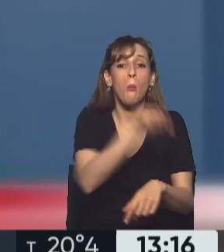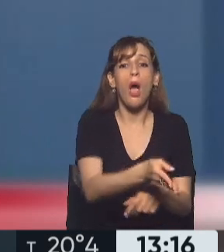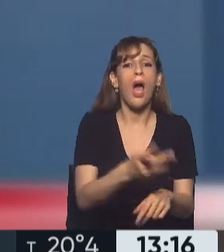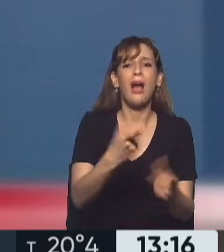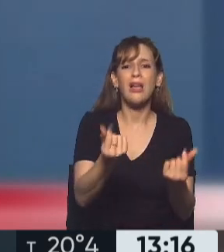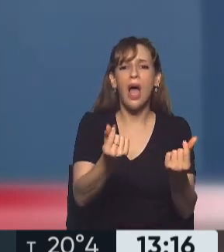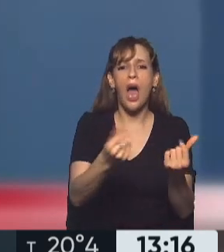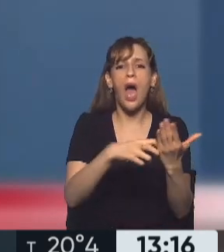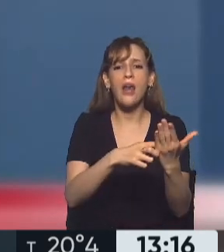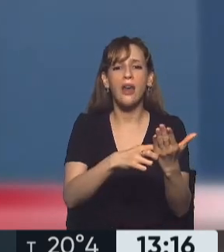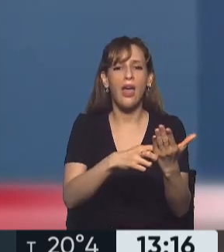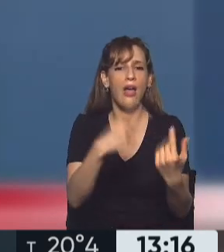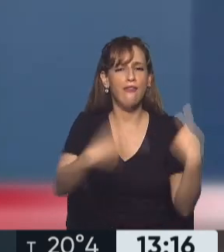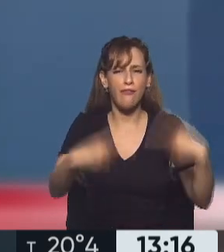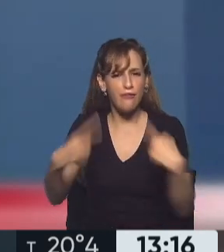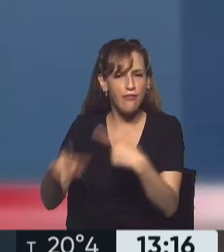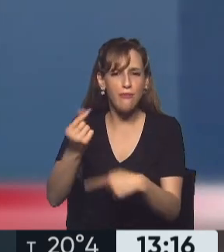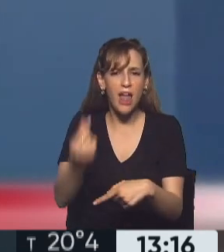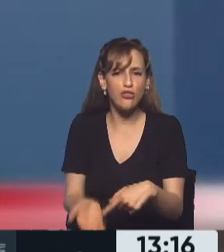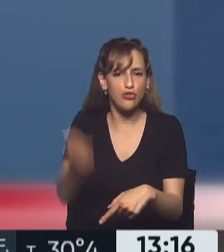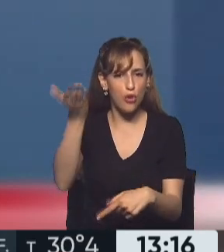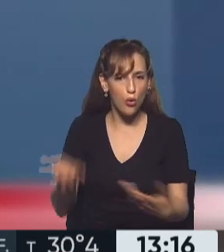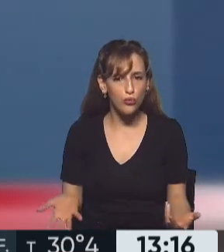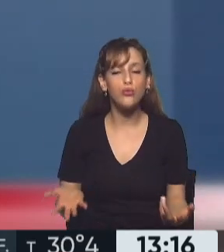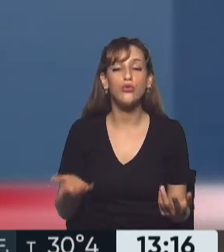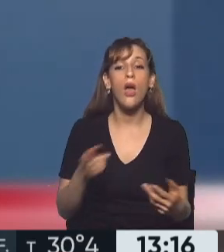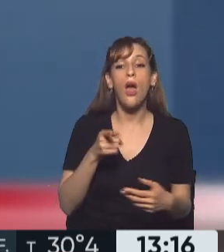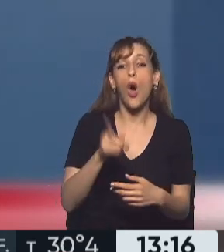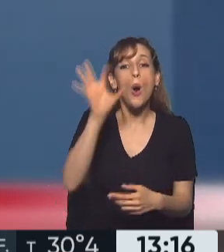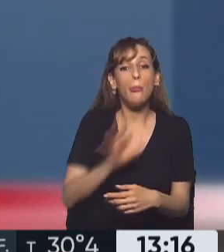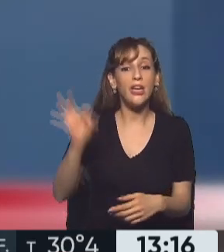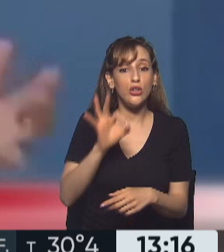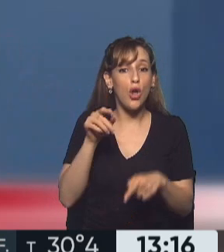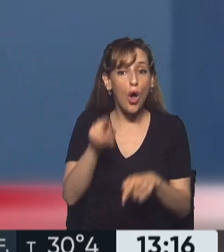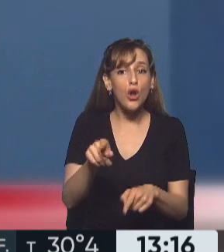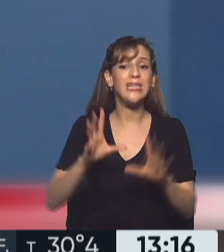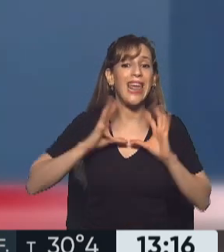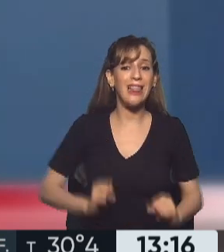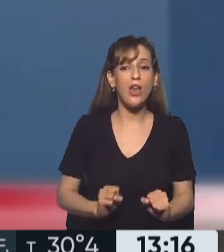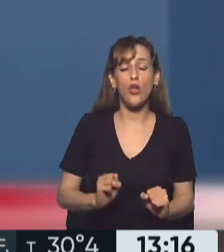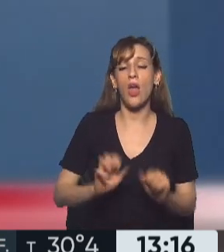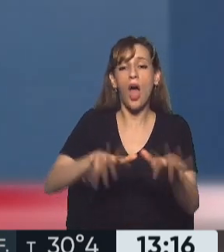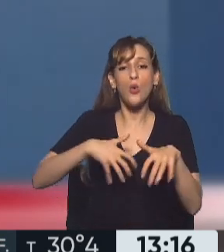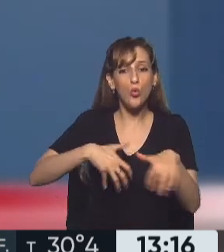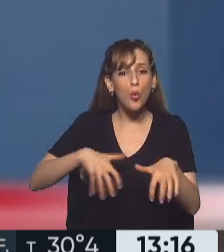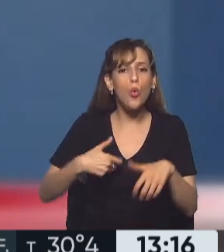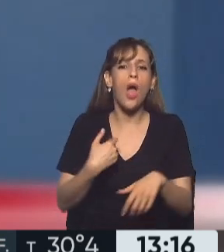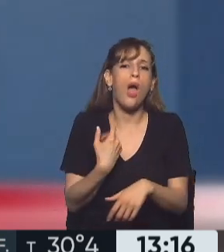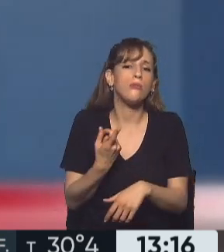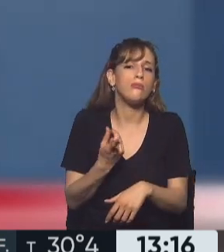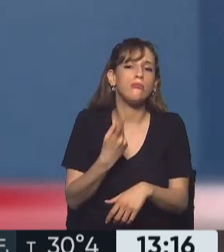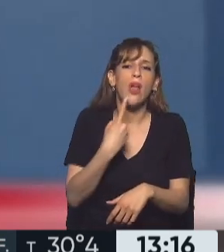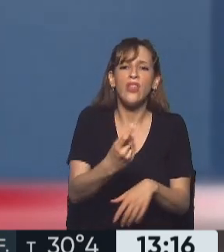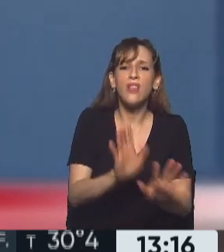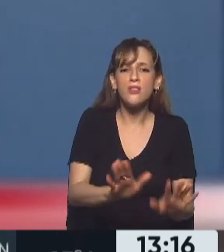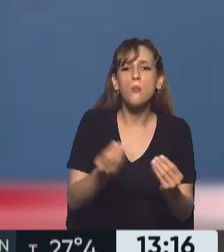meat. The prices are higher. That is, in his view, and the view of our Secretary of Agriculture, because of, you could